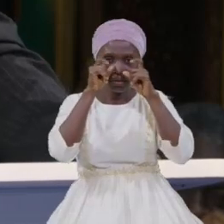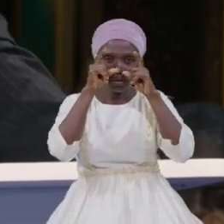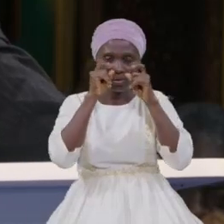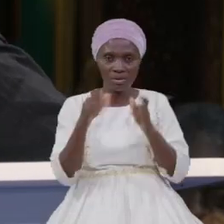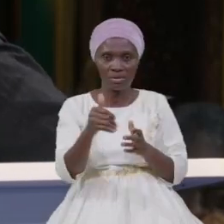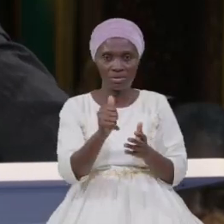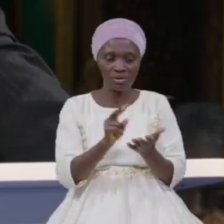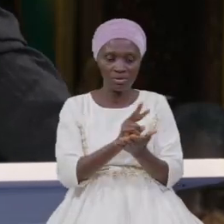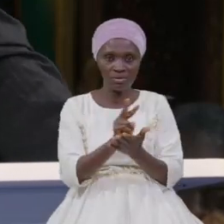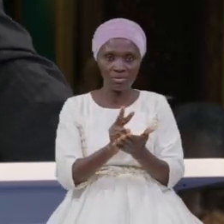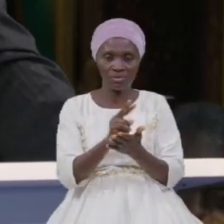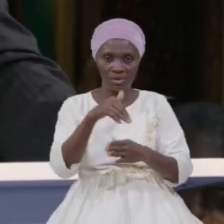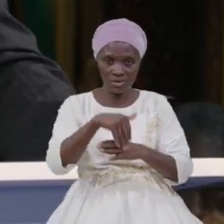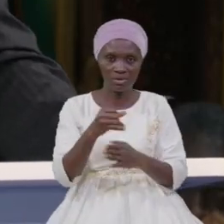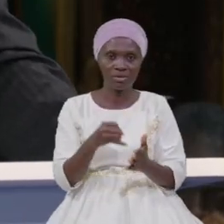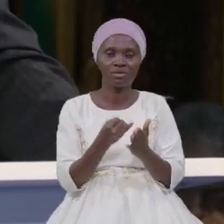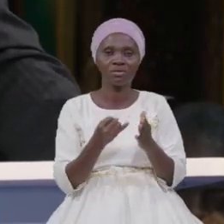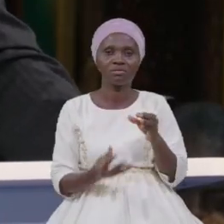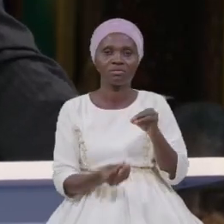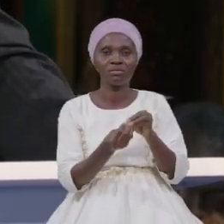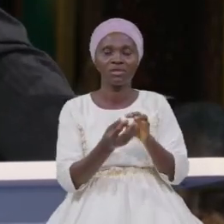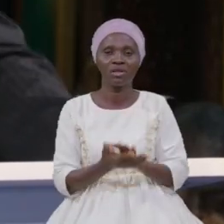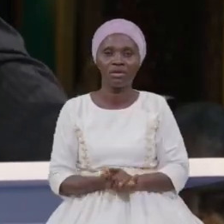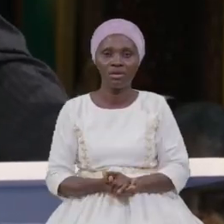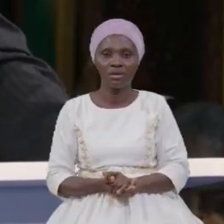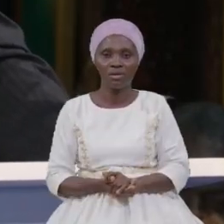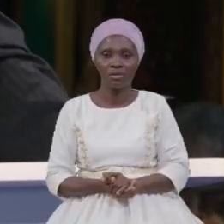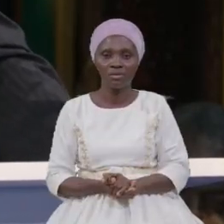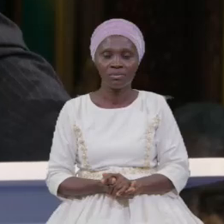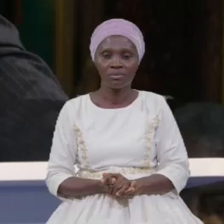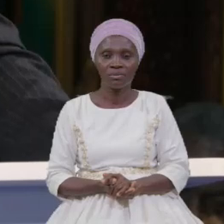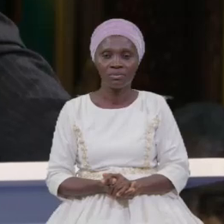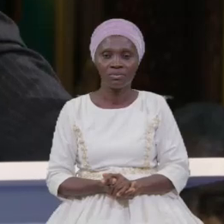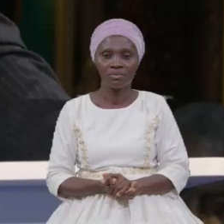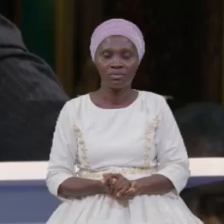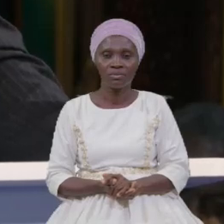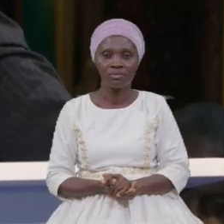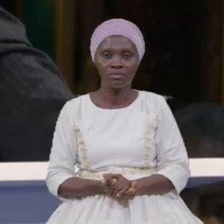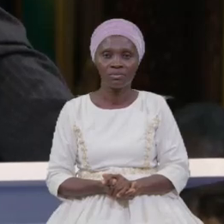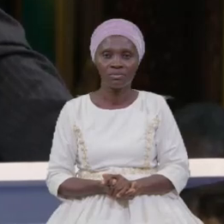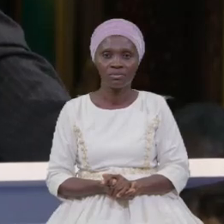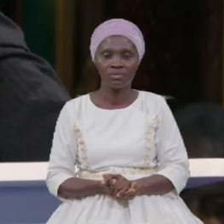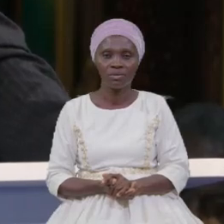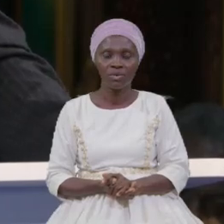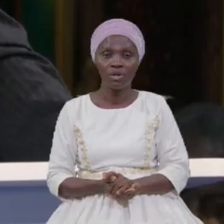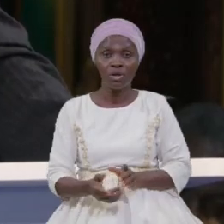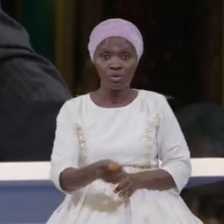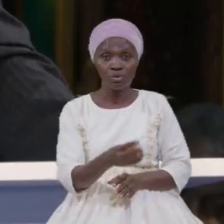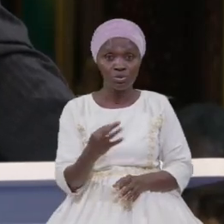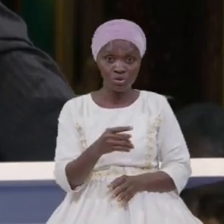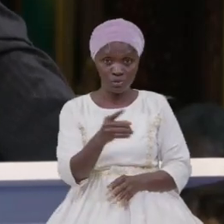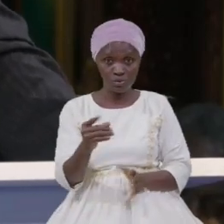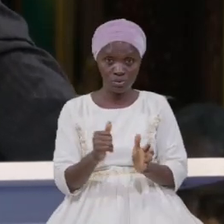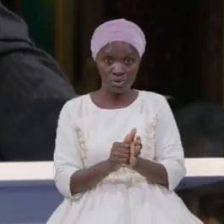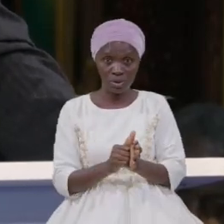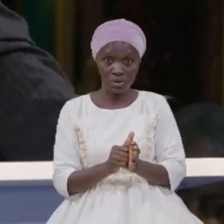In addition, for those of you who gave your life to Christ yesterday, and those of you who